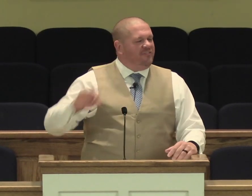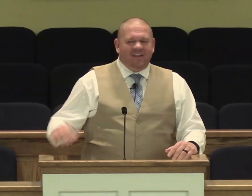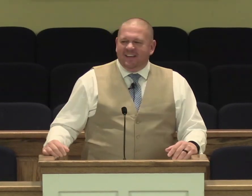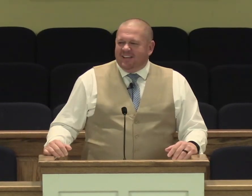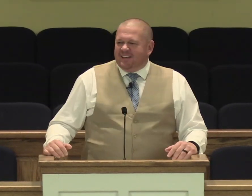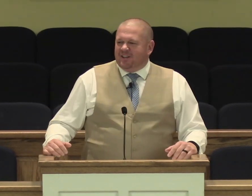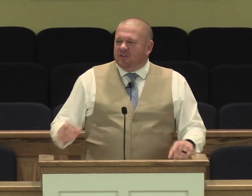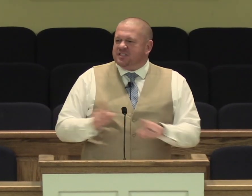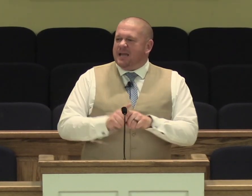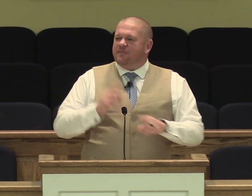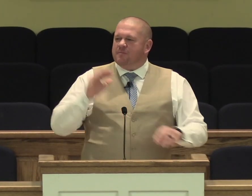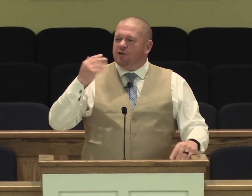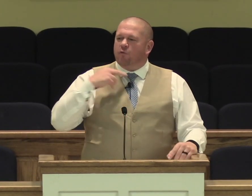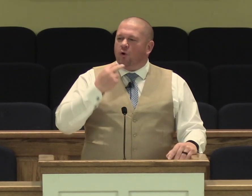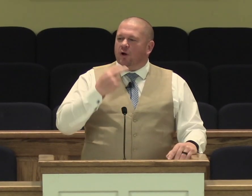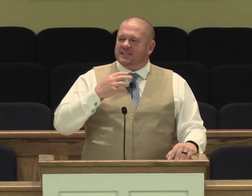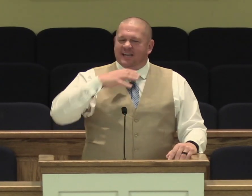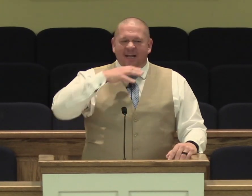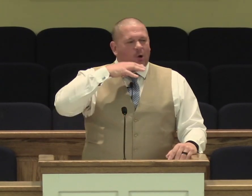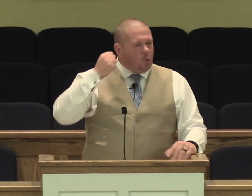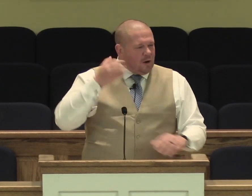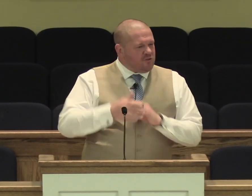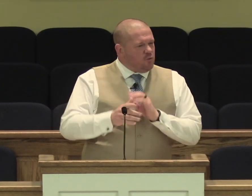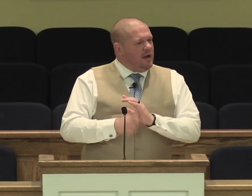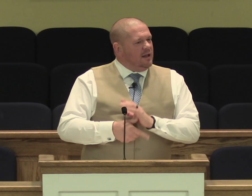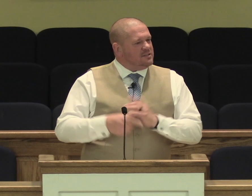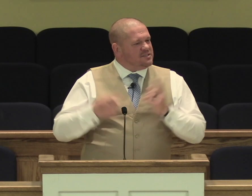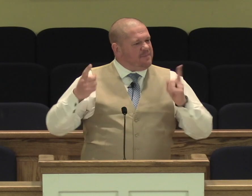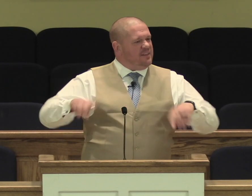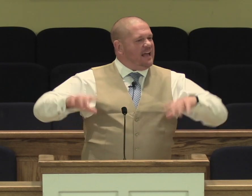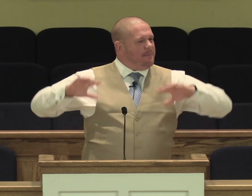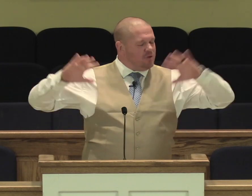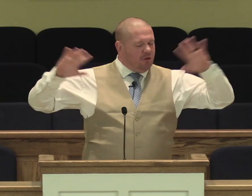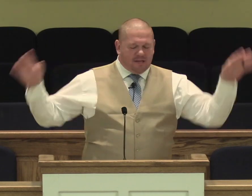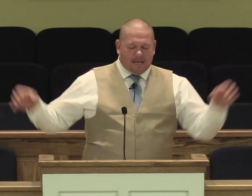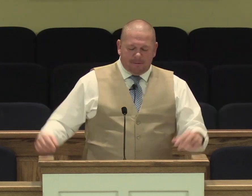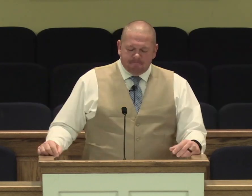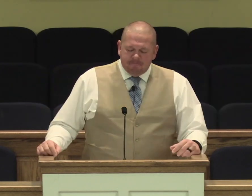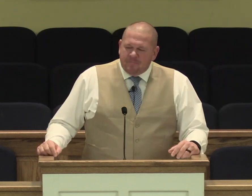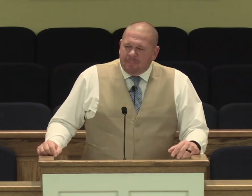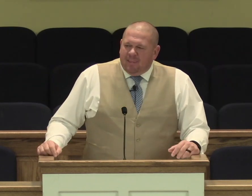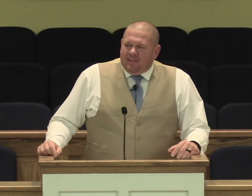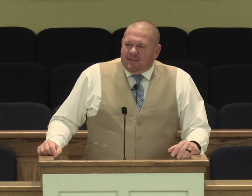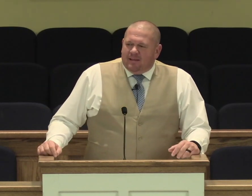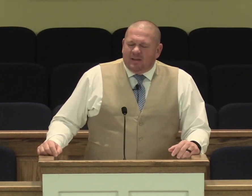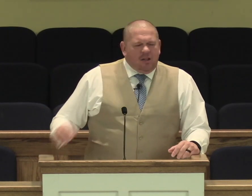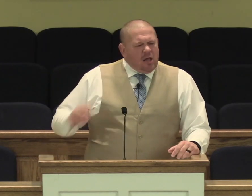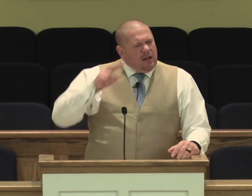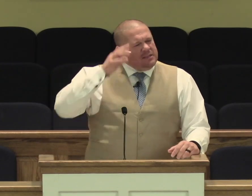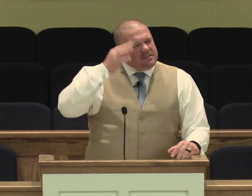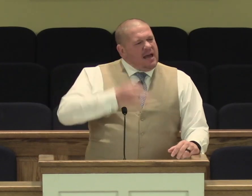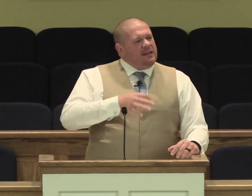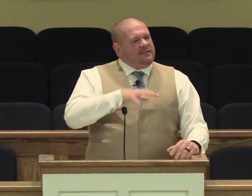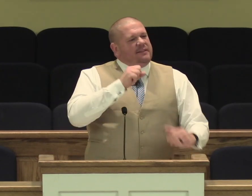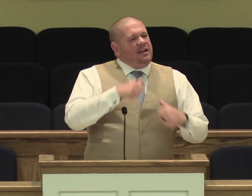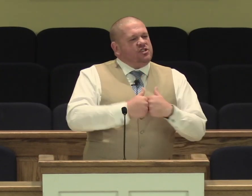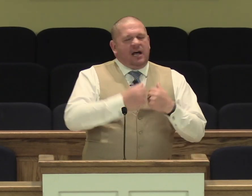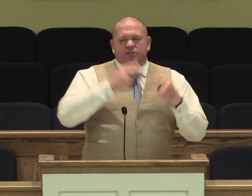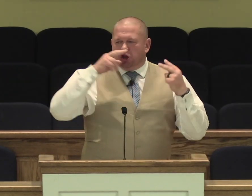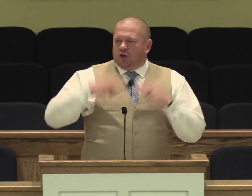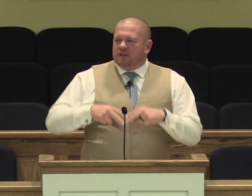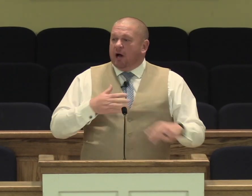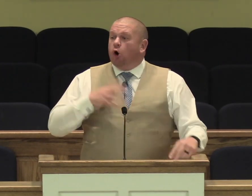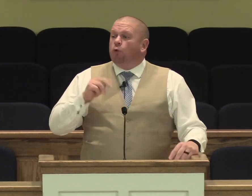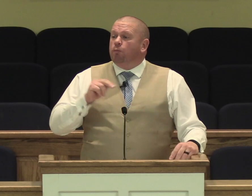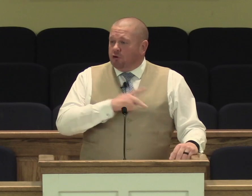wonder if, you know, the same familiar voice gets kind of old after a while. It's the same thing that happens all the time. And then I decided to take that